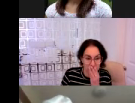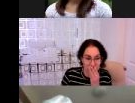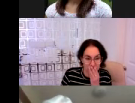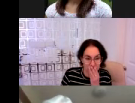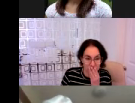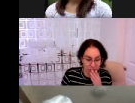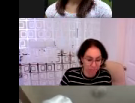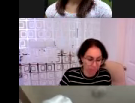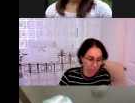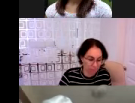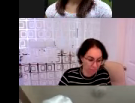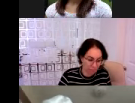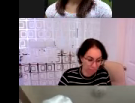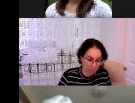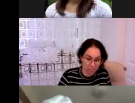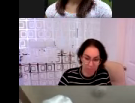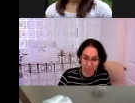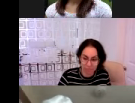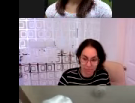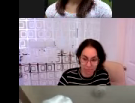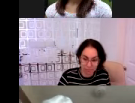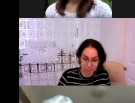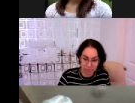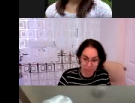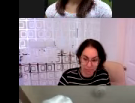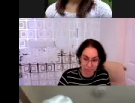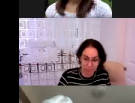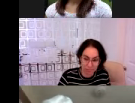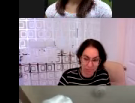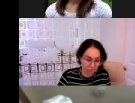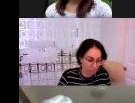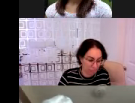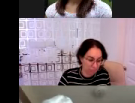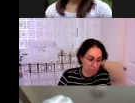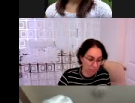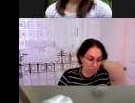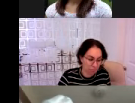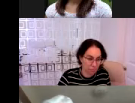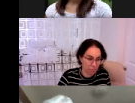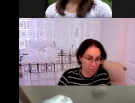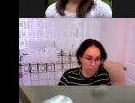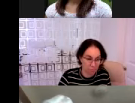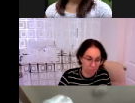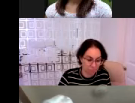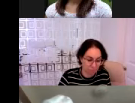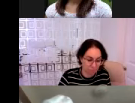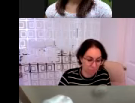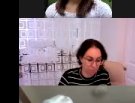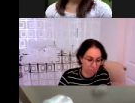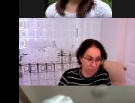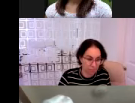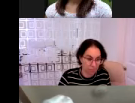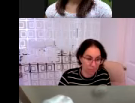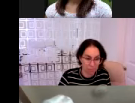create, to use tractography to create a whole brain connectome of fibers, basically all the fibers that we can generate connecting